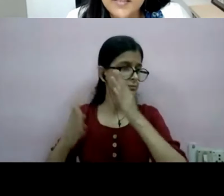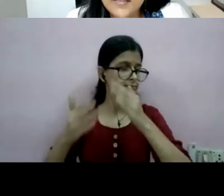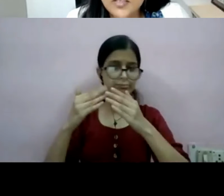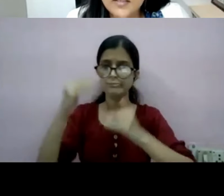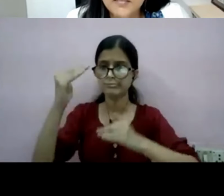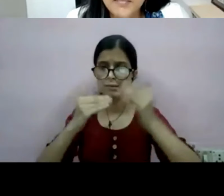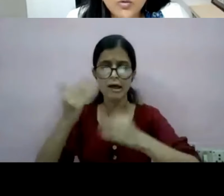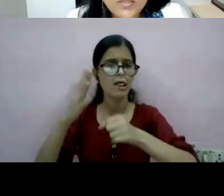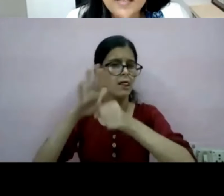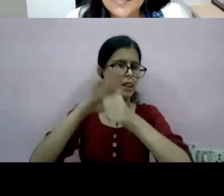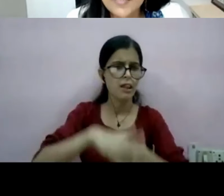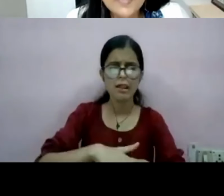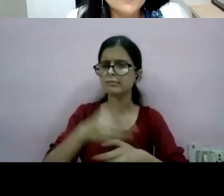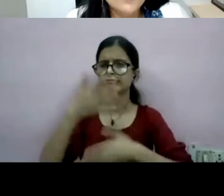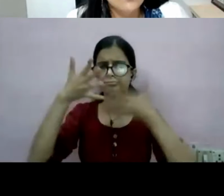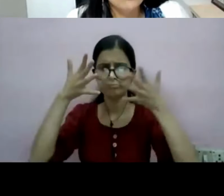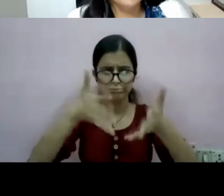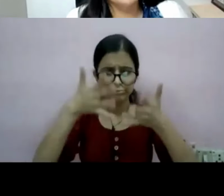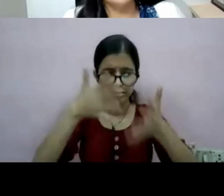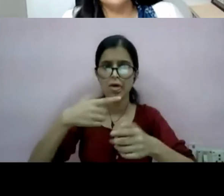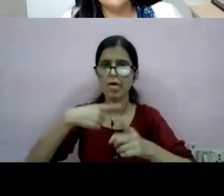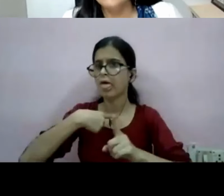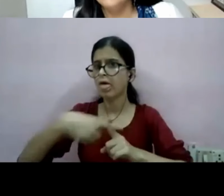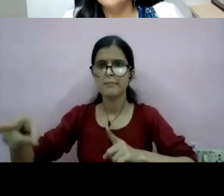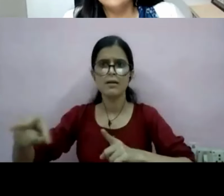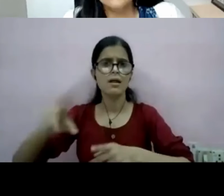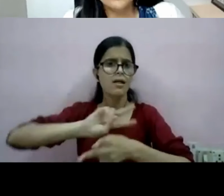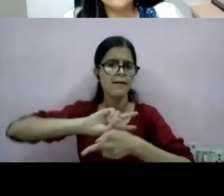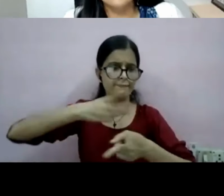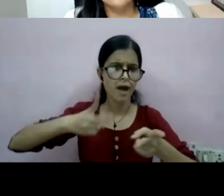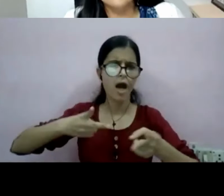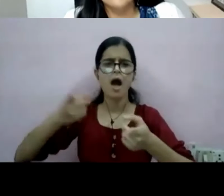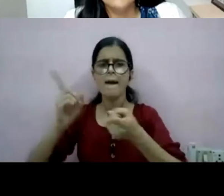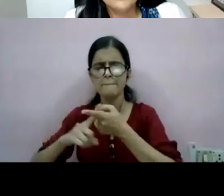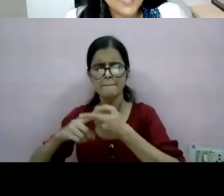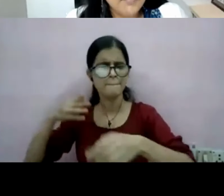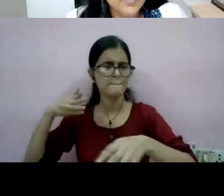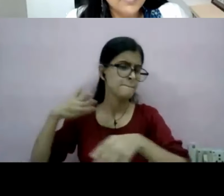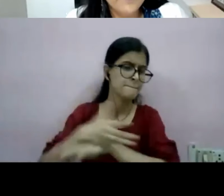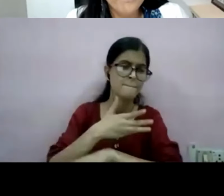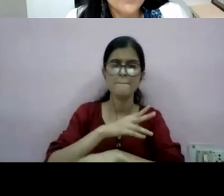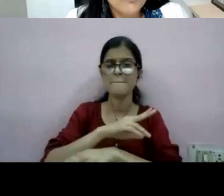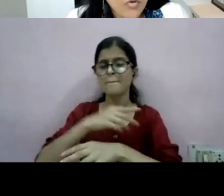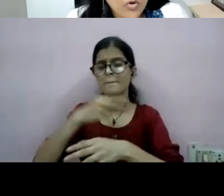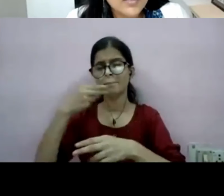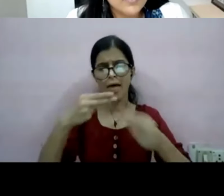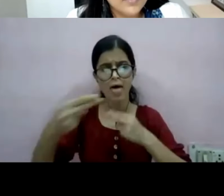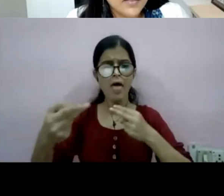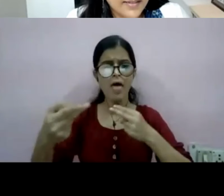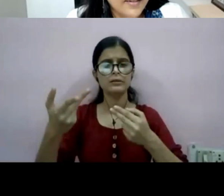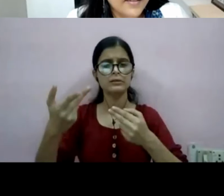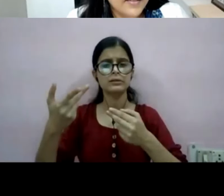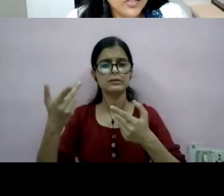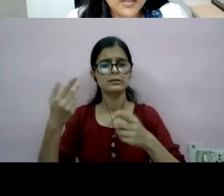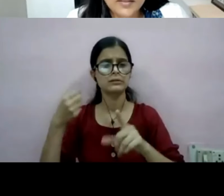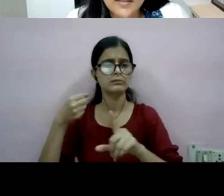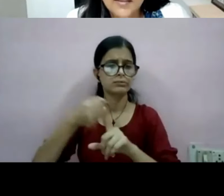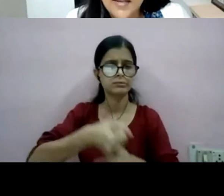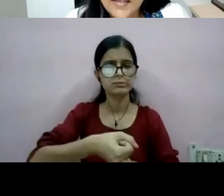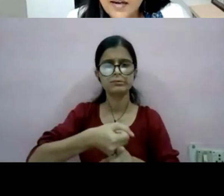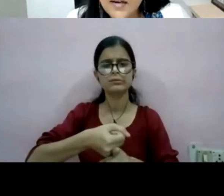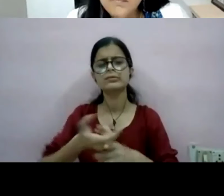socially sanctioned abuse, and state dehumanization structures, stigma, forced